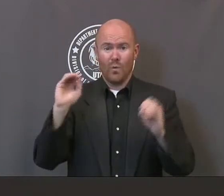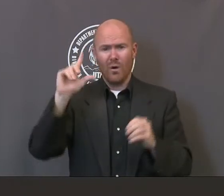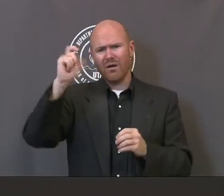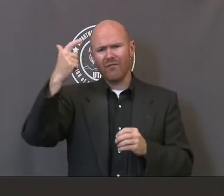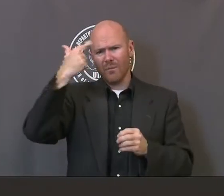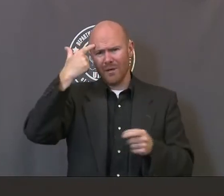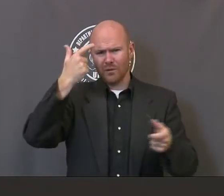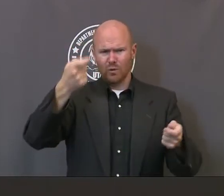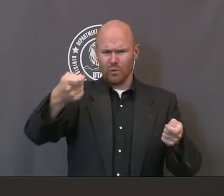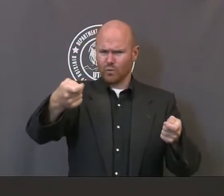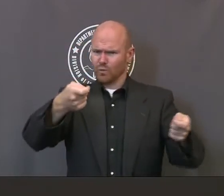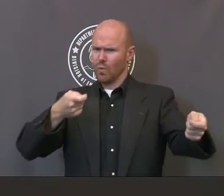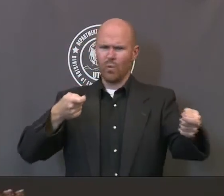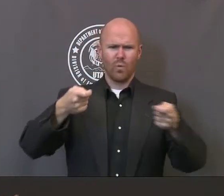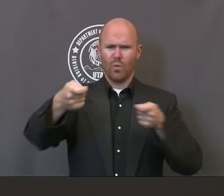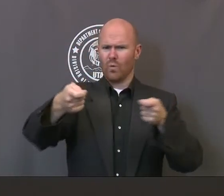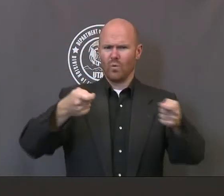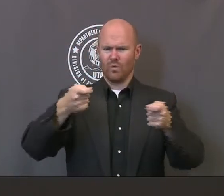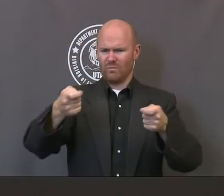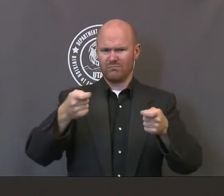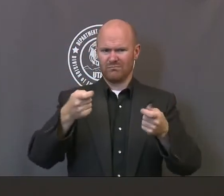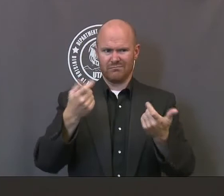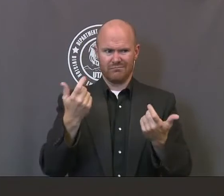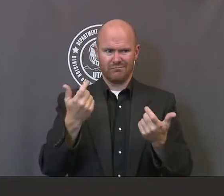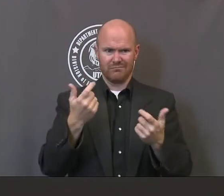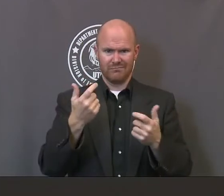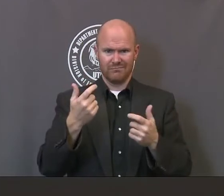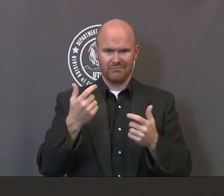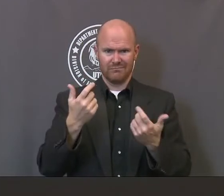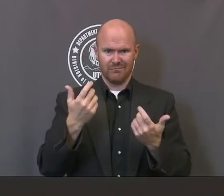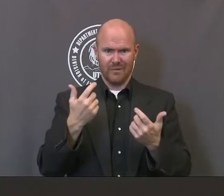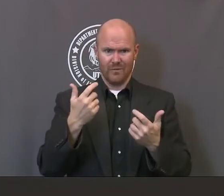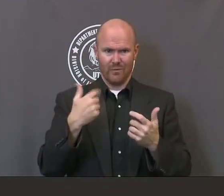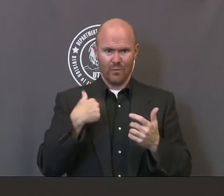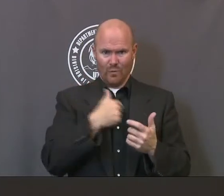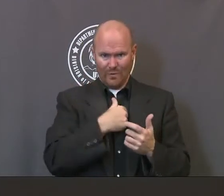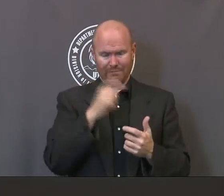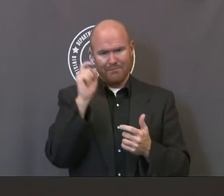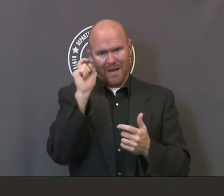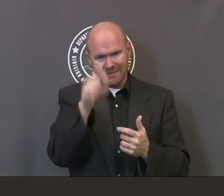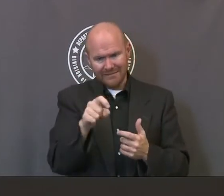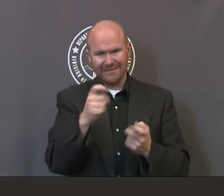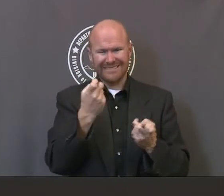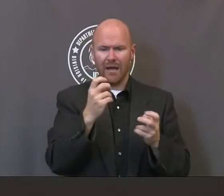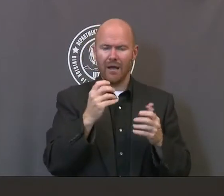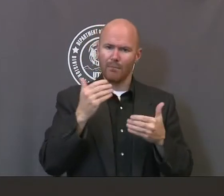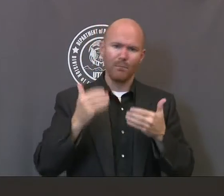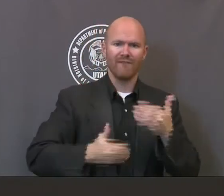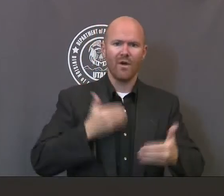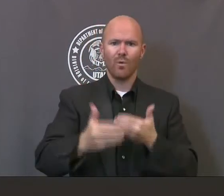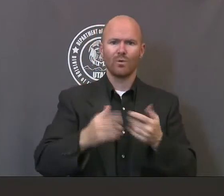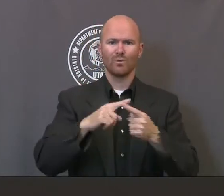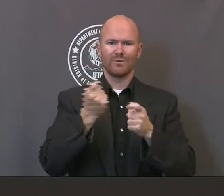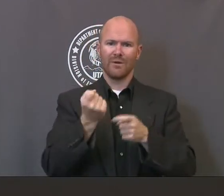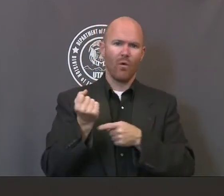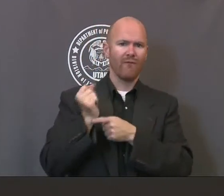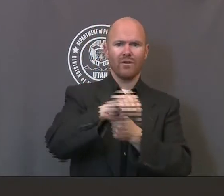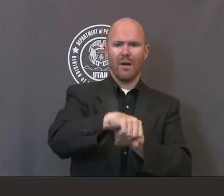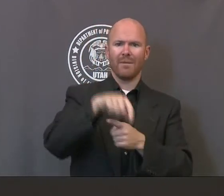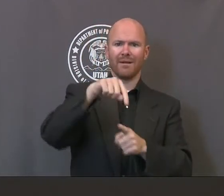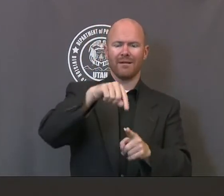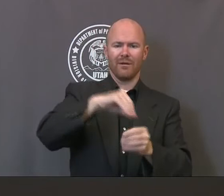be sustainable over a longer period of, too much longer period of time. We have to eventually move forward toward